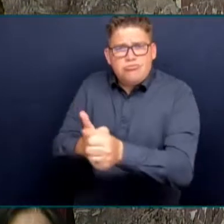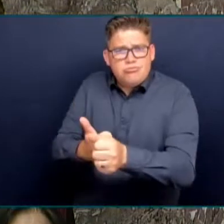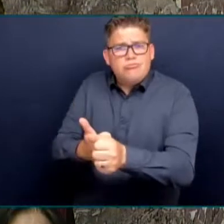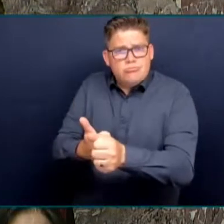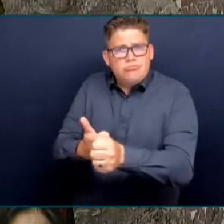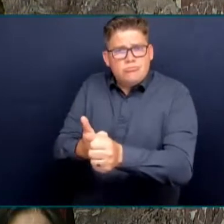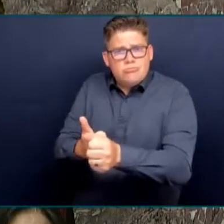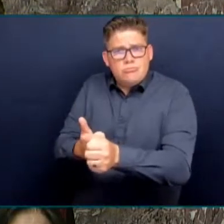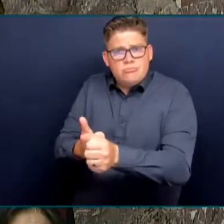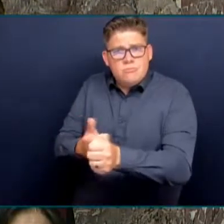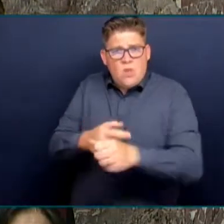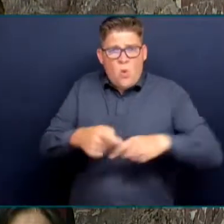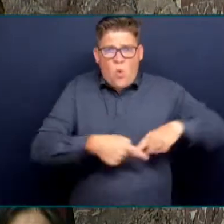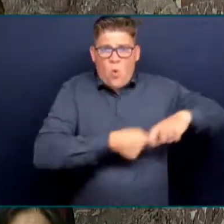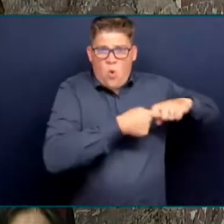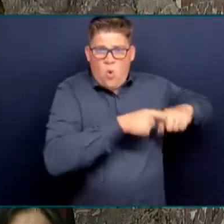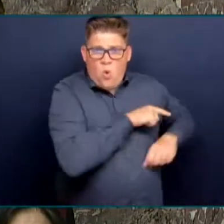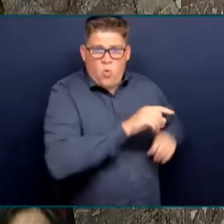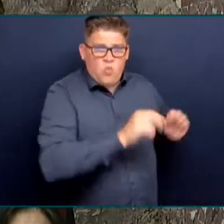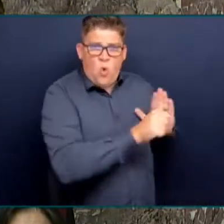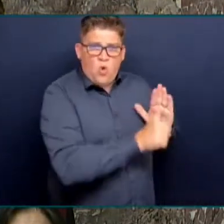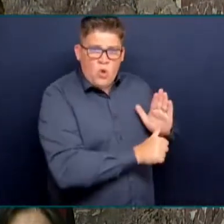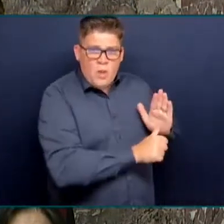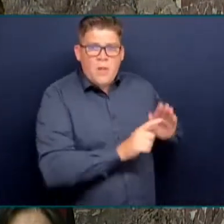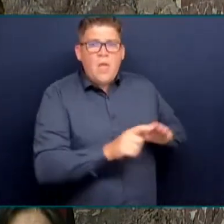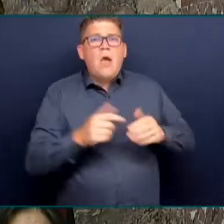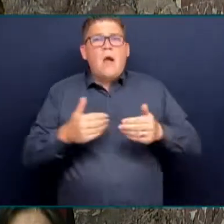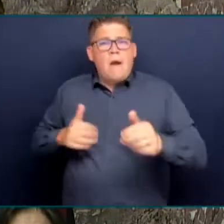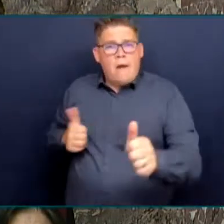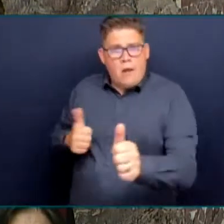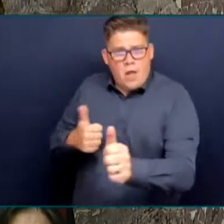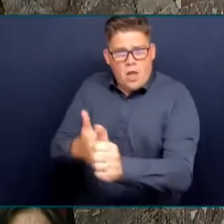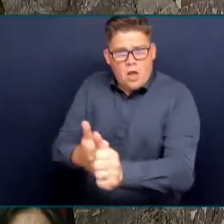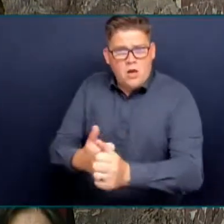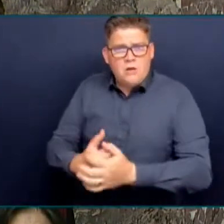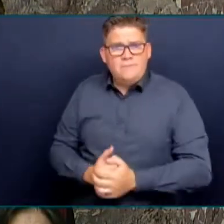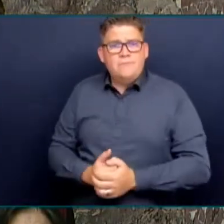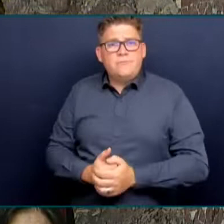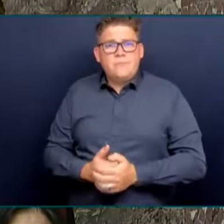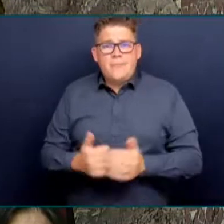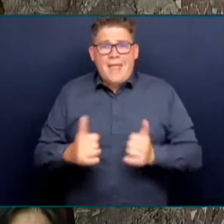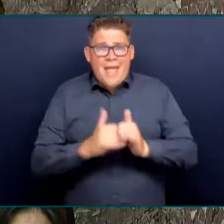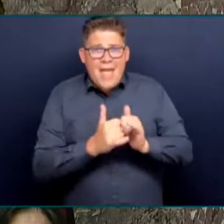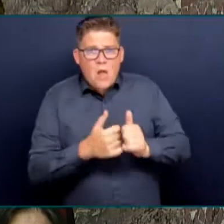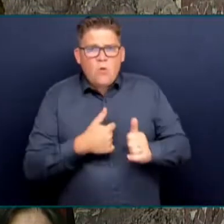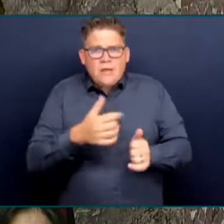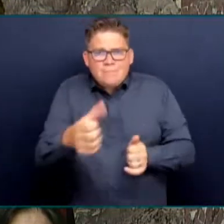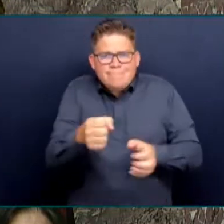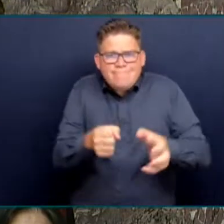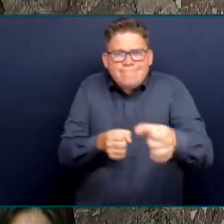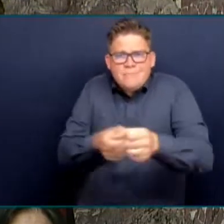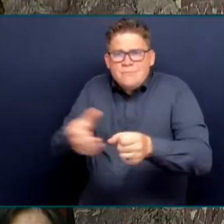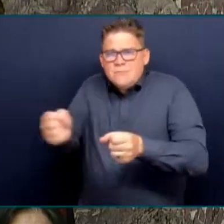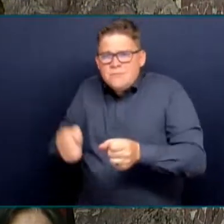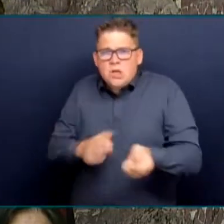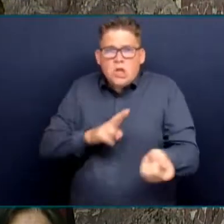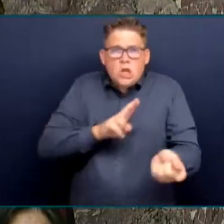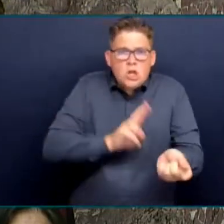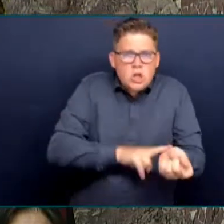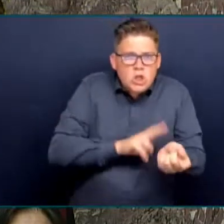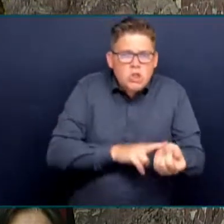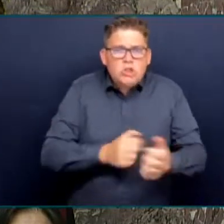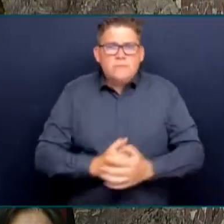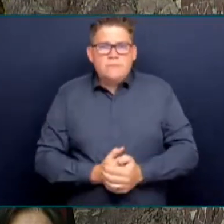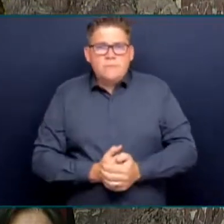do it? By adding anesthesiologists, by adding nurses, by adding medical processing technologists, by taking